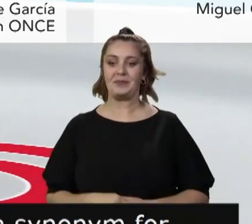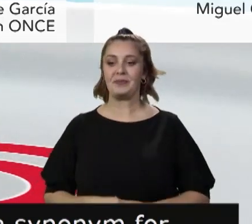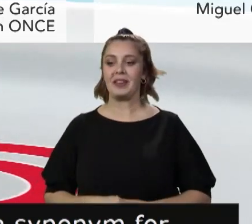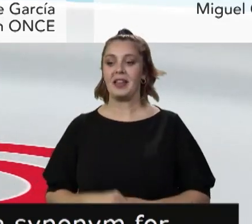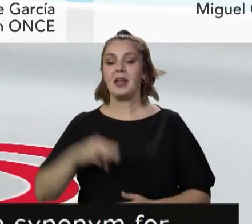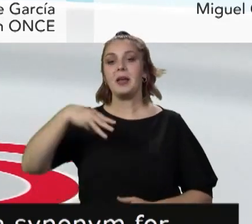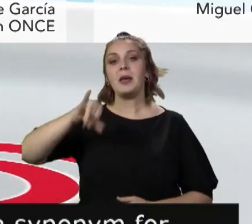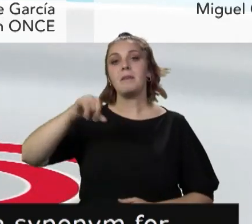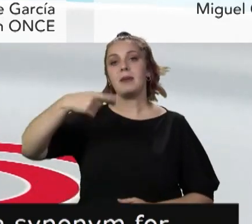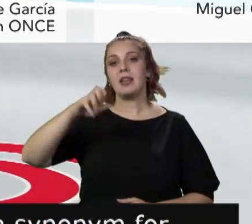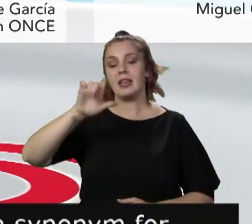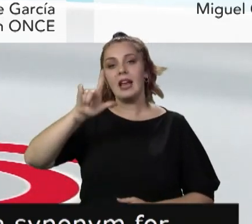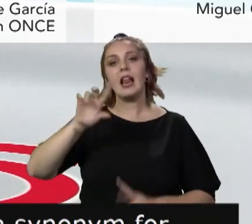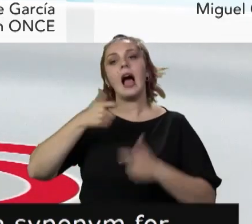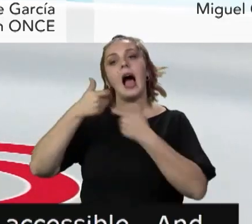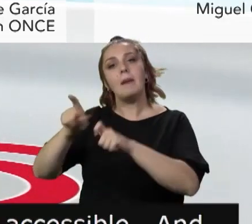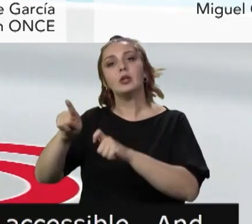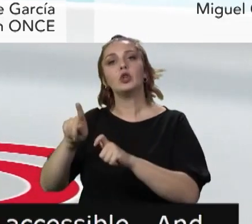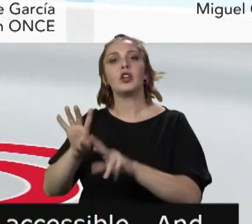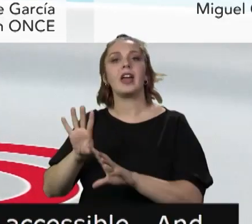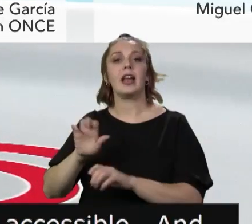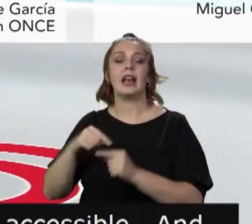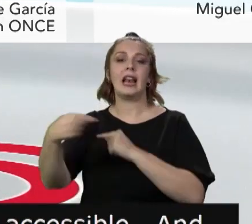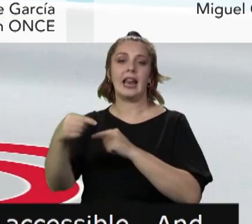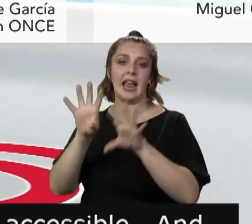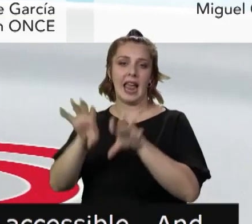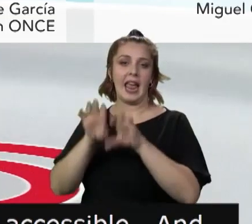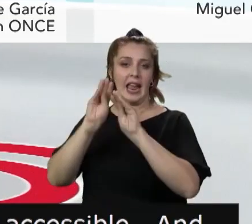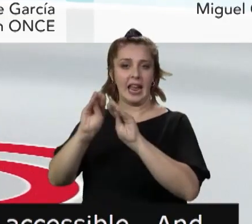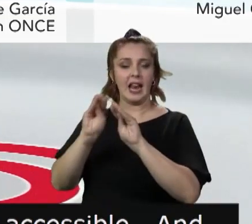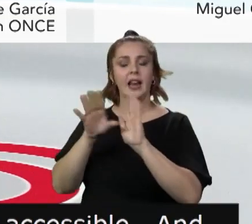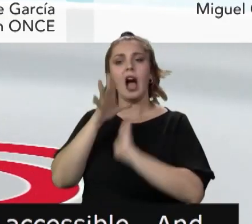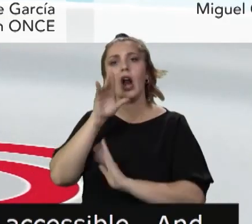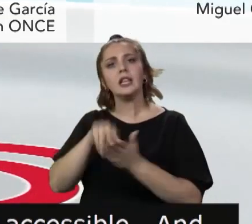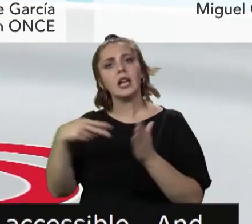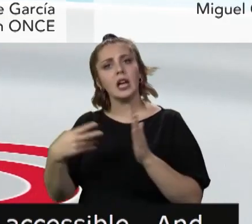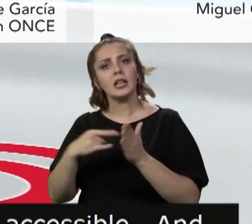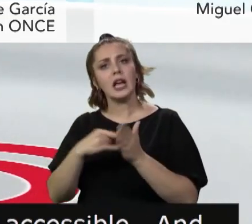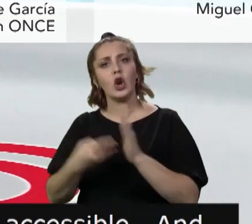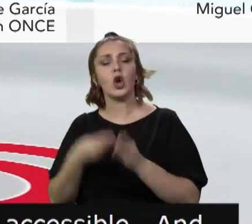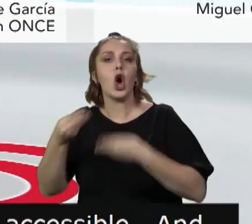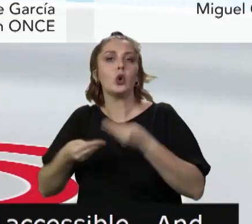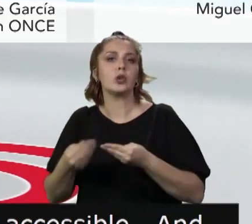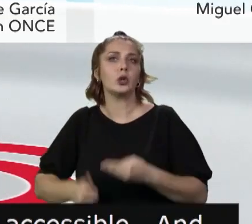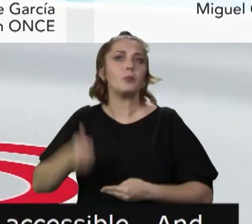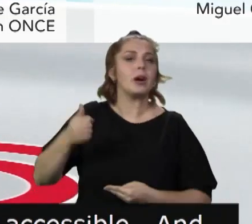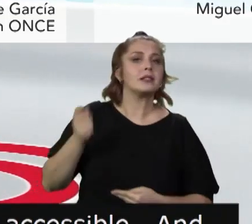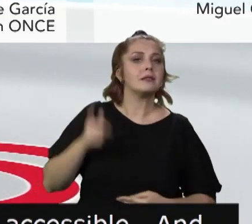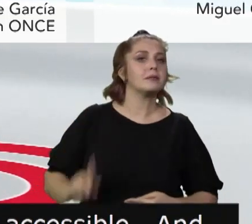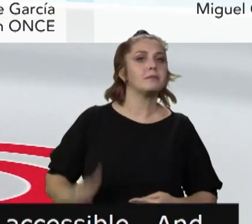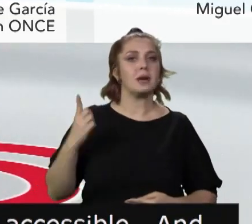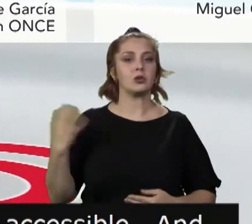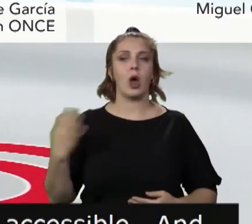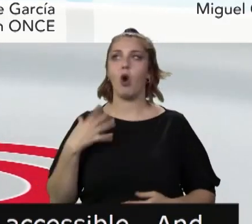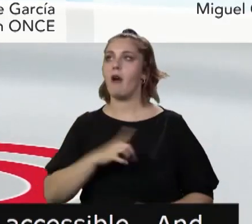a question, Miguel, in your field of e-learning, which technology is